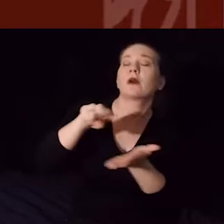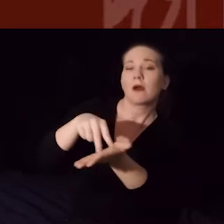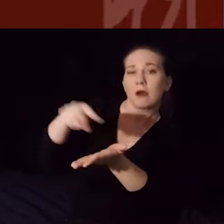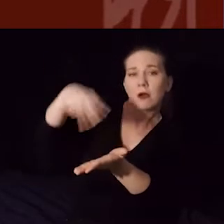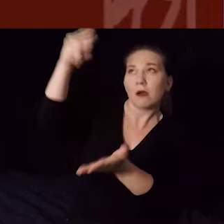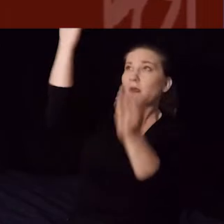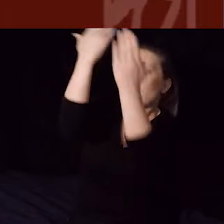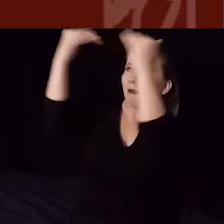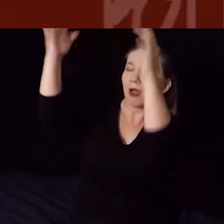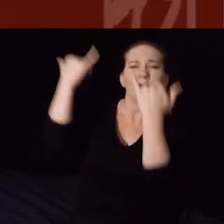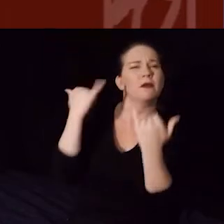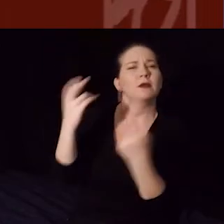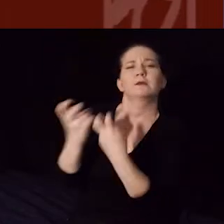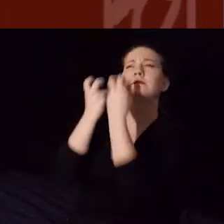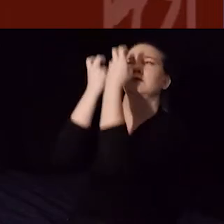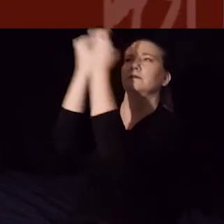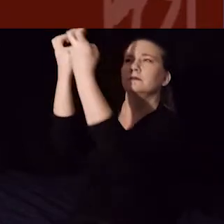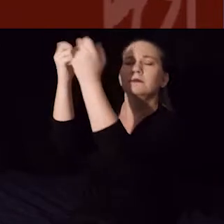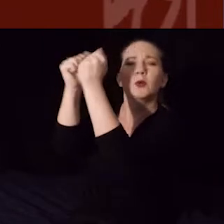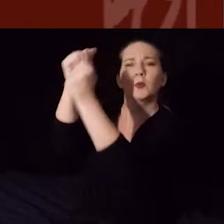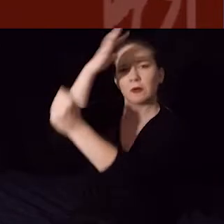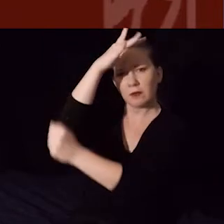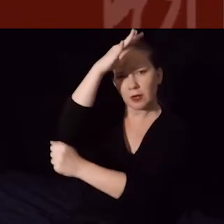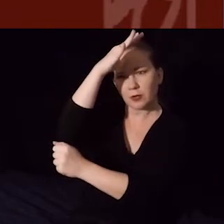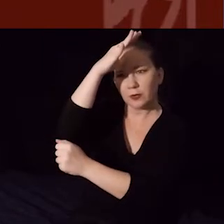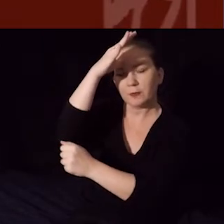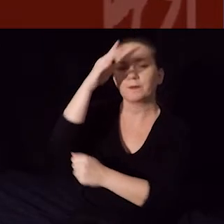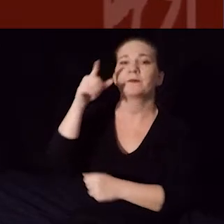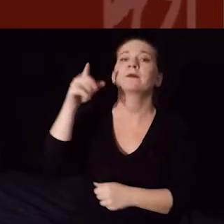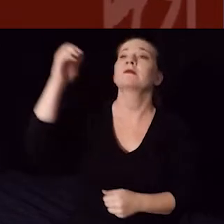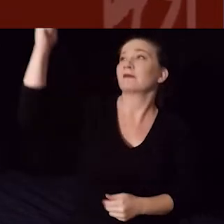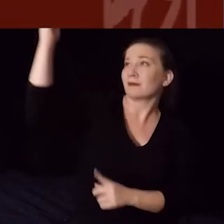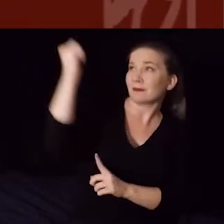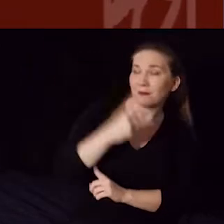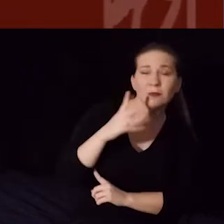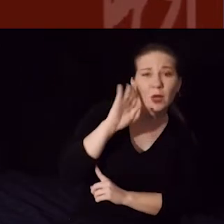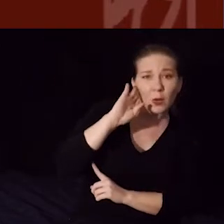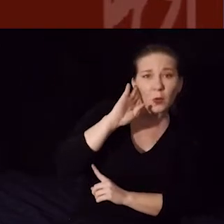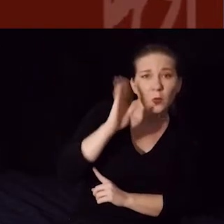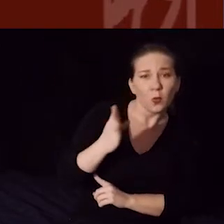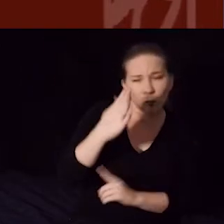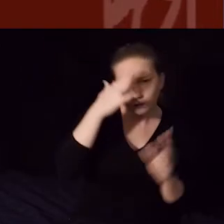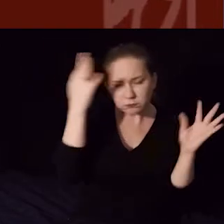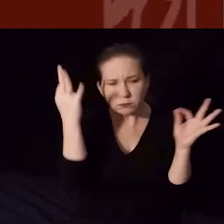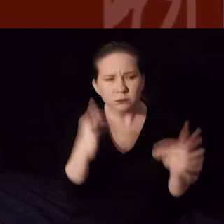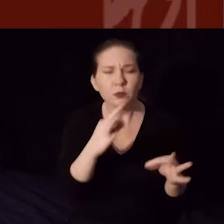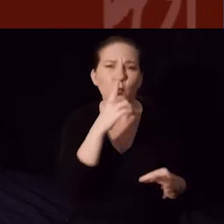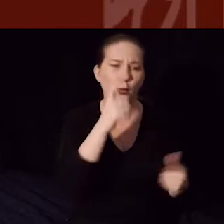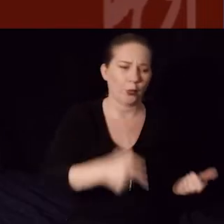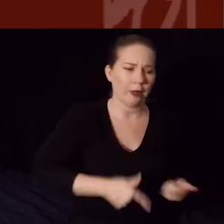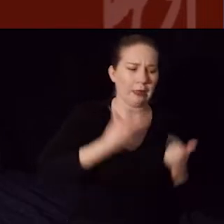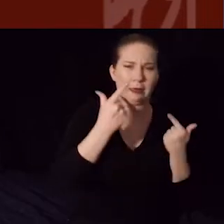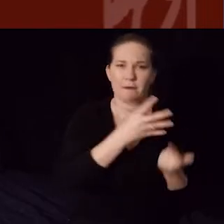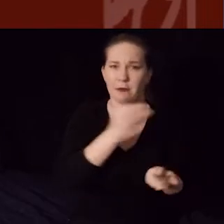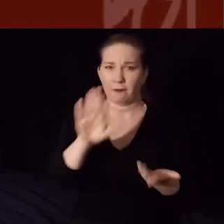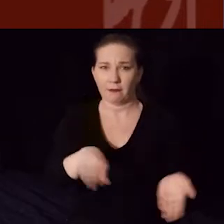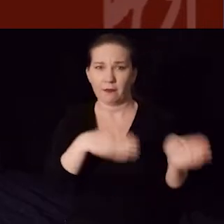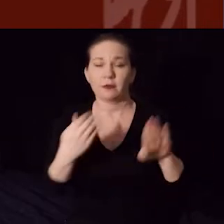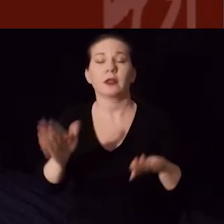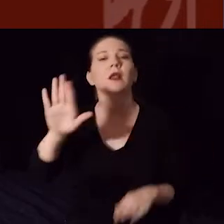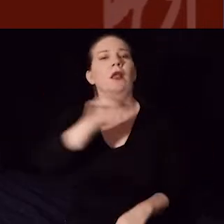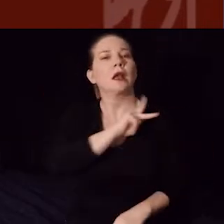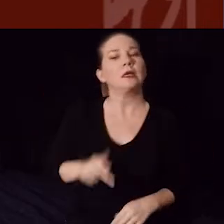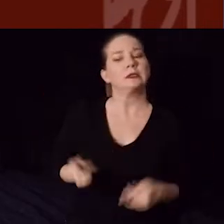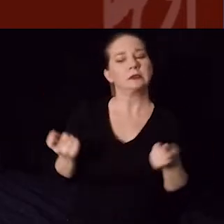scriptures. He ascended into heaven and is seated at the right hand of the Father. He will come again in glory to judge the living and the